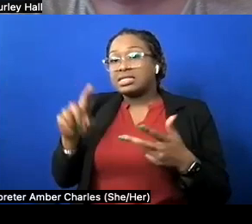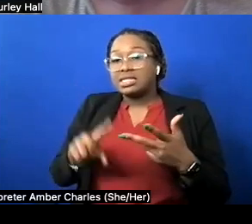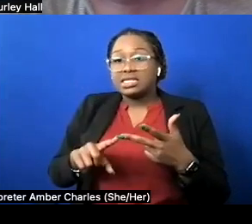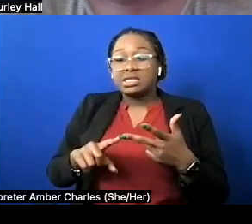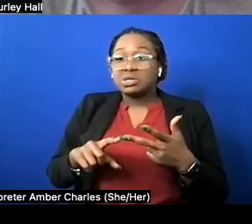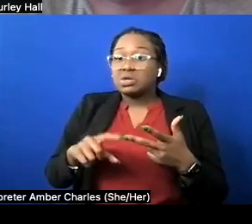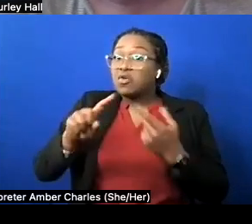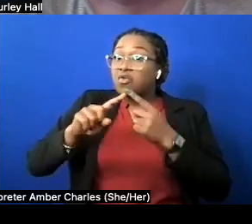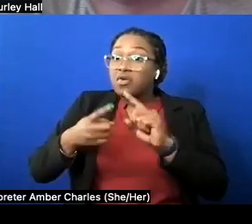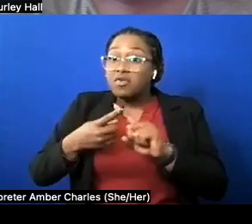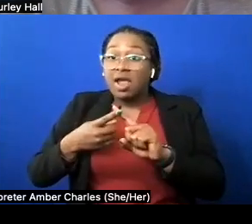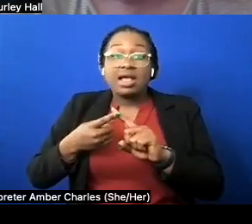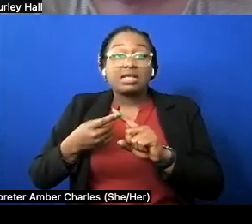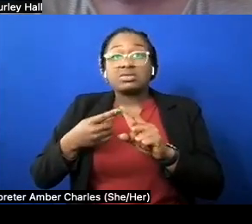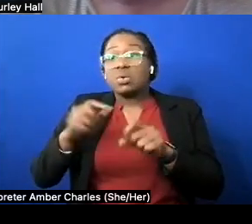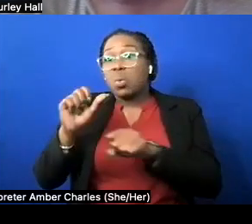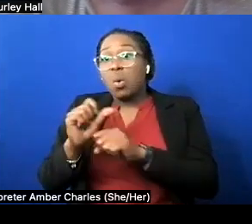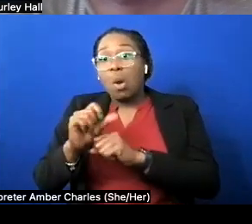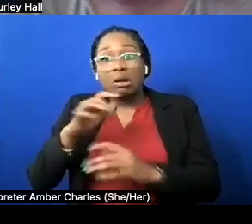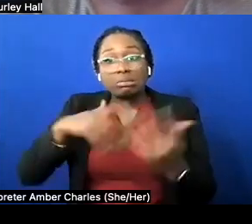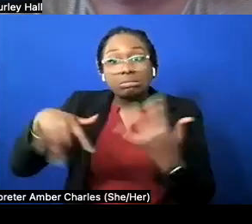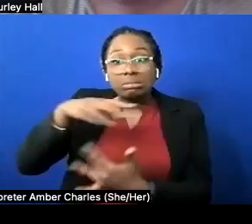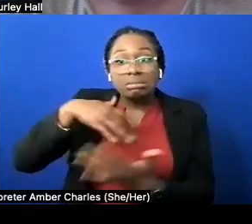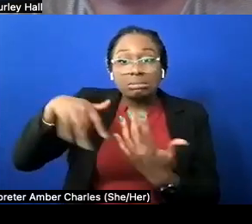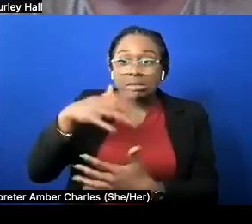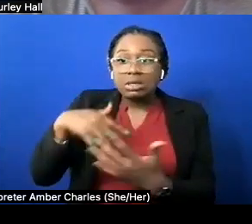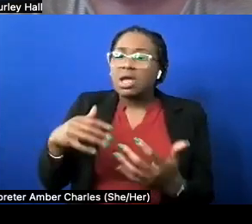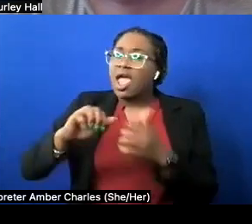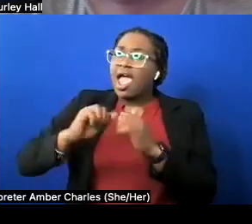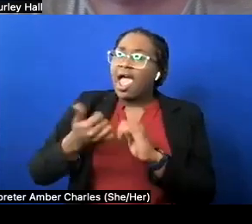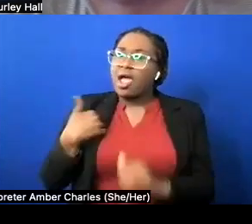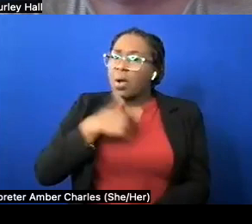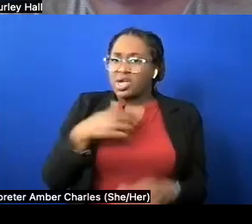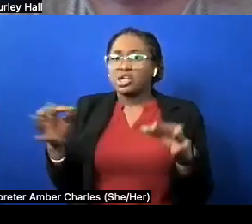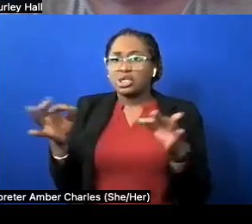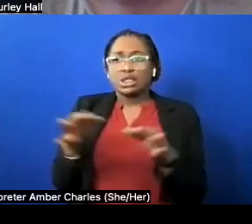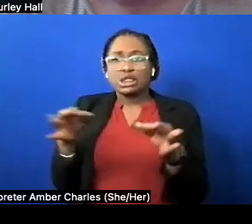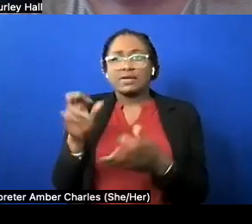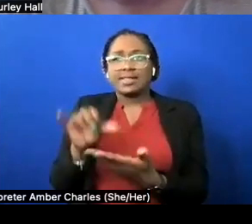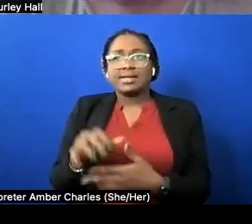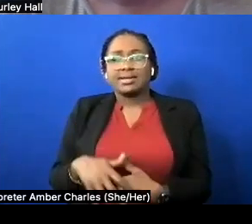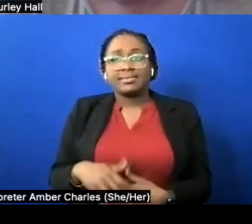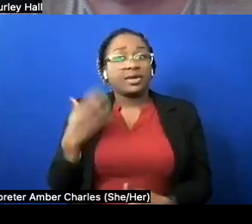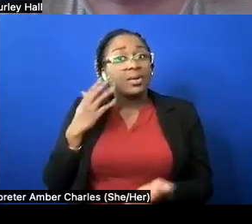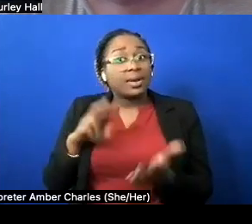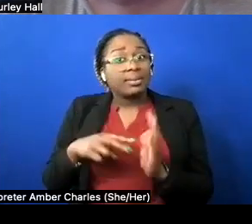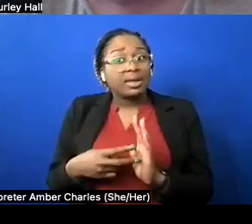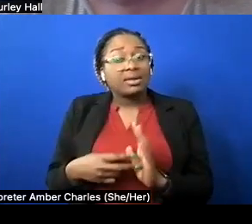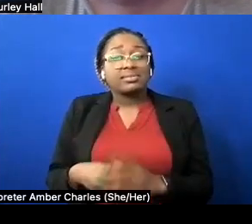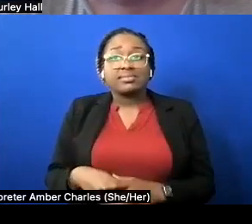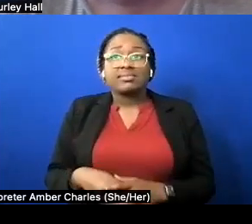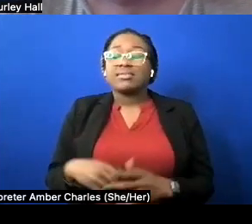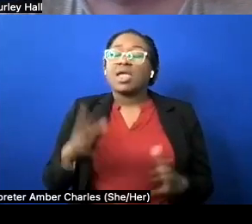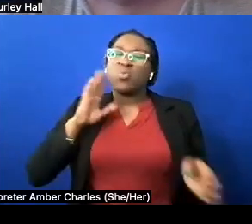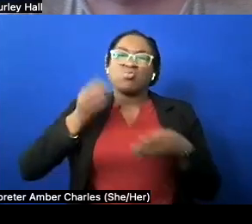work capacity, and how we are so deserving of that. You know what I mean? So I'll wrap it up